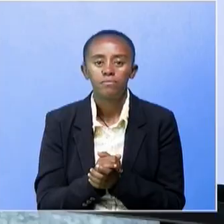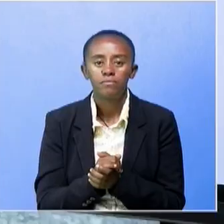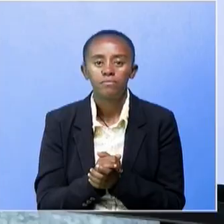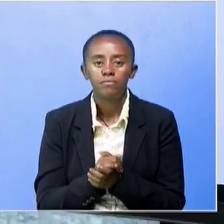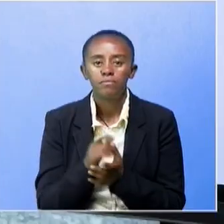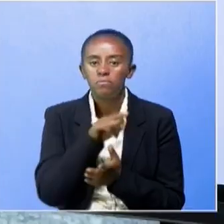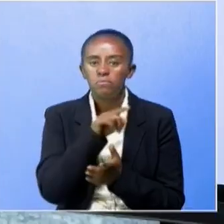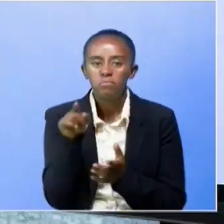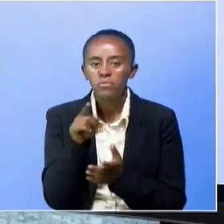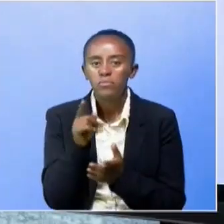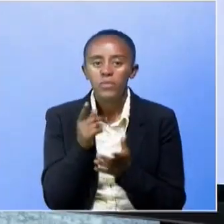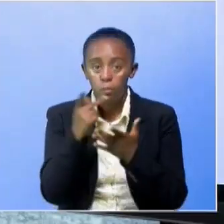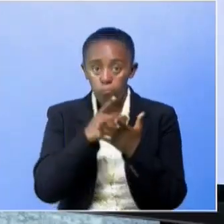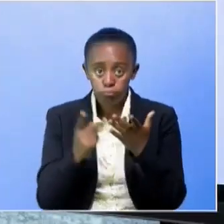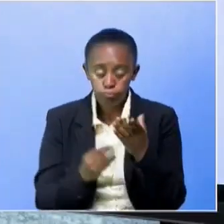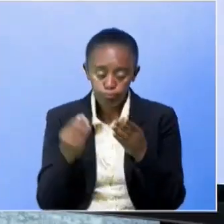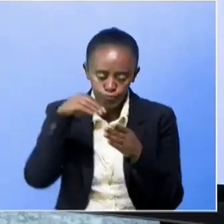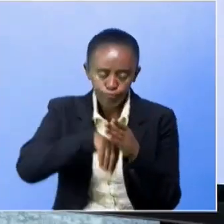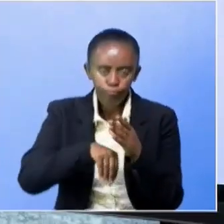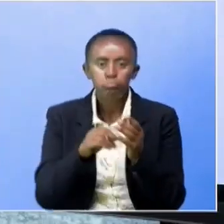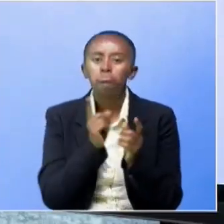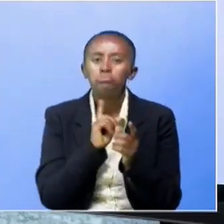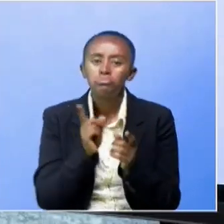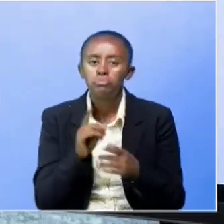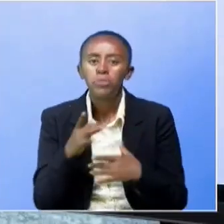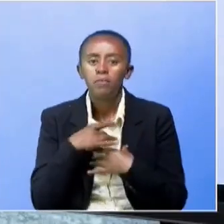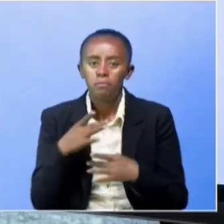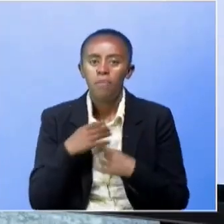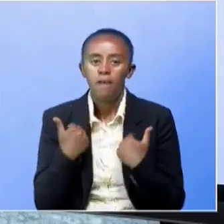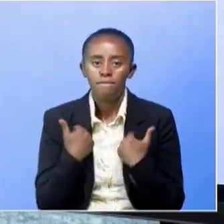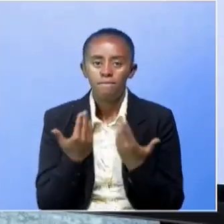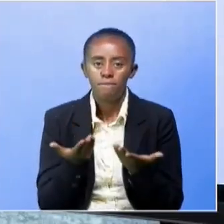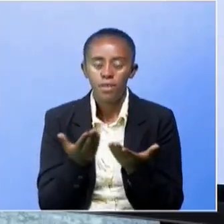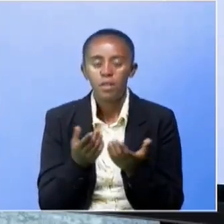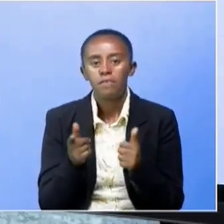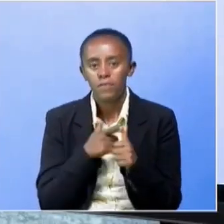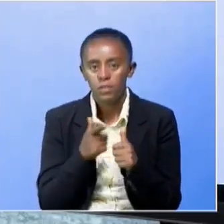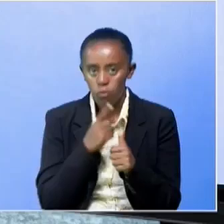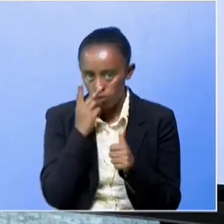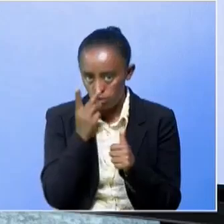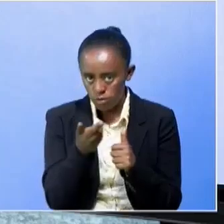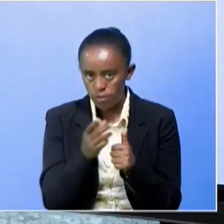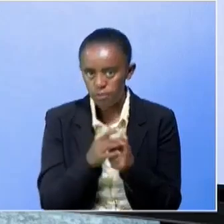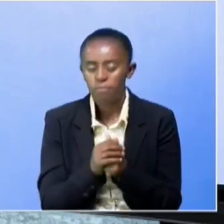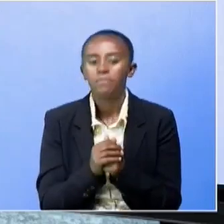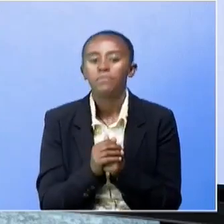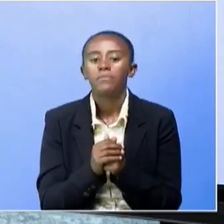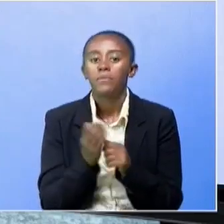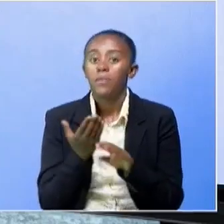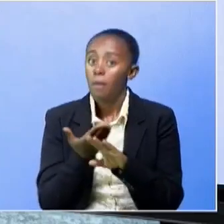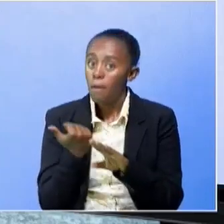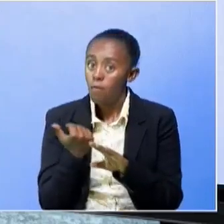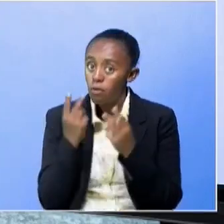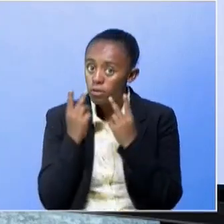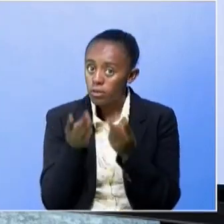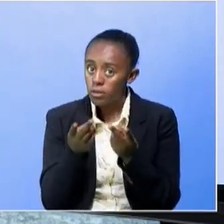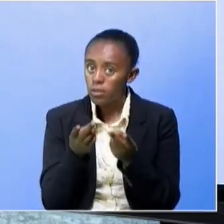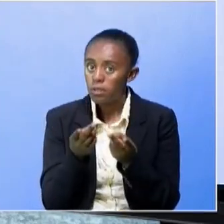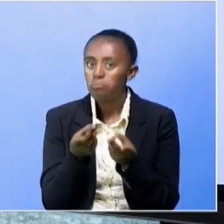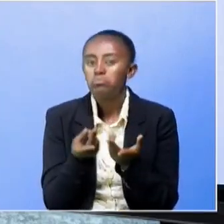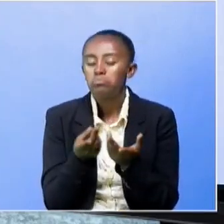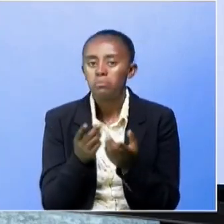What are the elements of a paragraph? Let's see the first one. But before we see that,